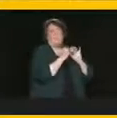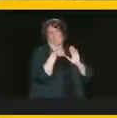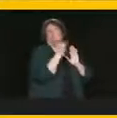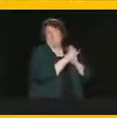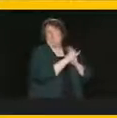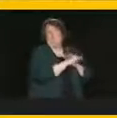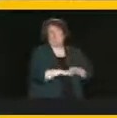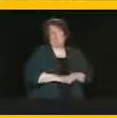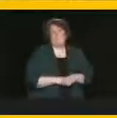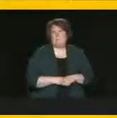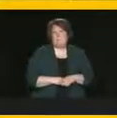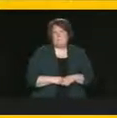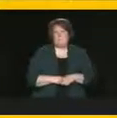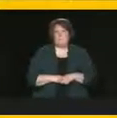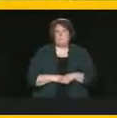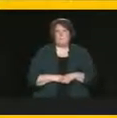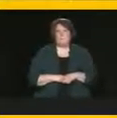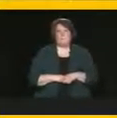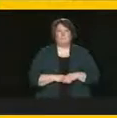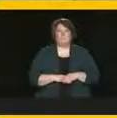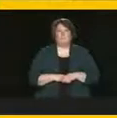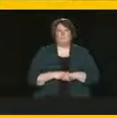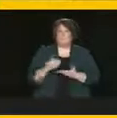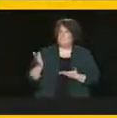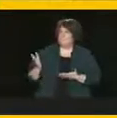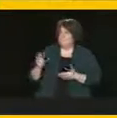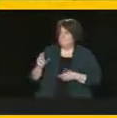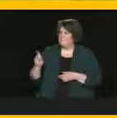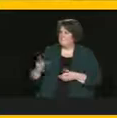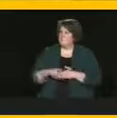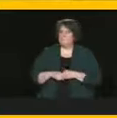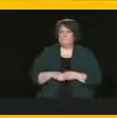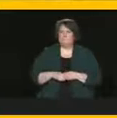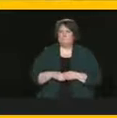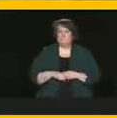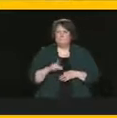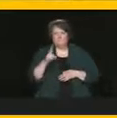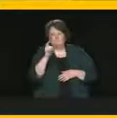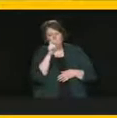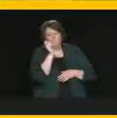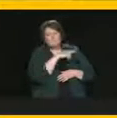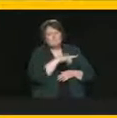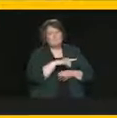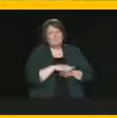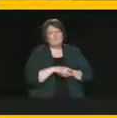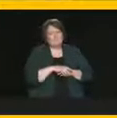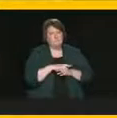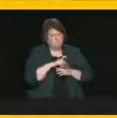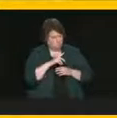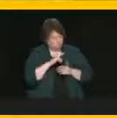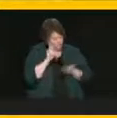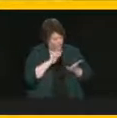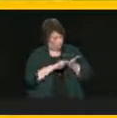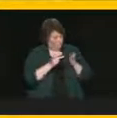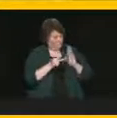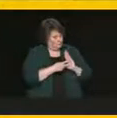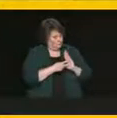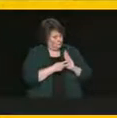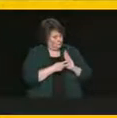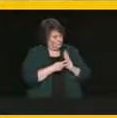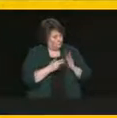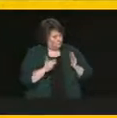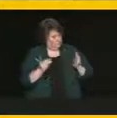Question. Okay. I might understand then that right now we're at the minimum,